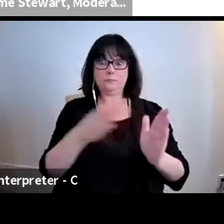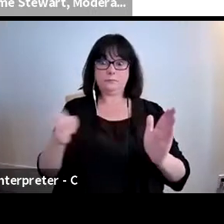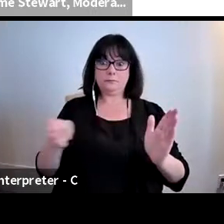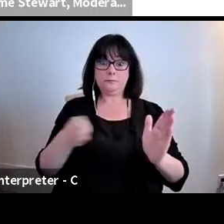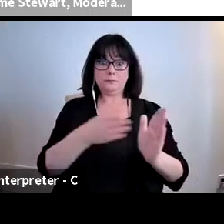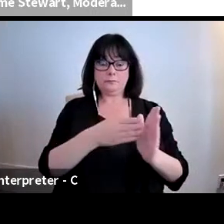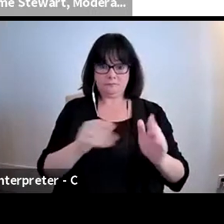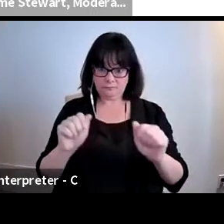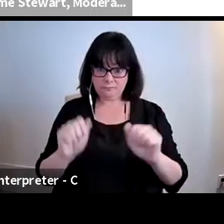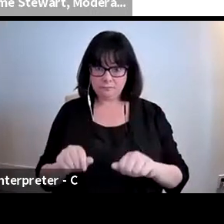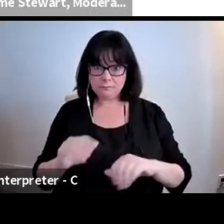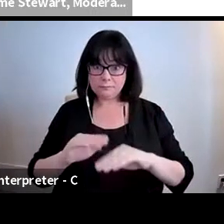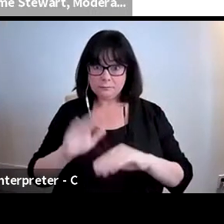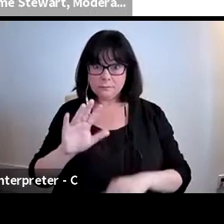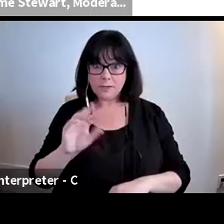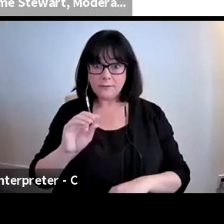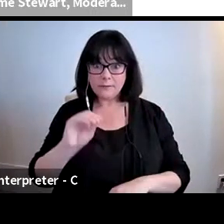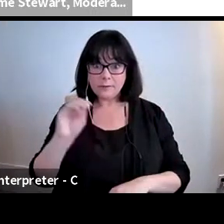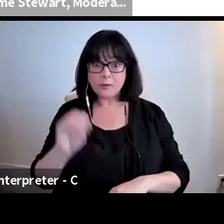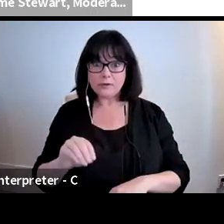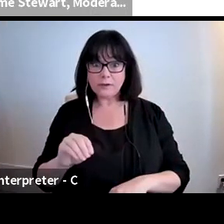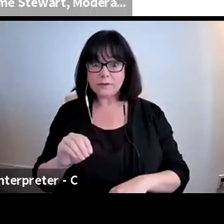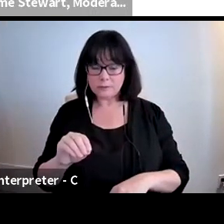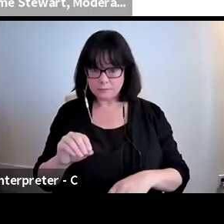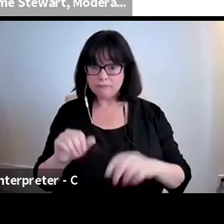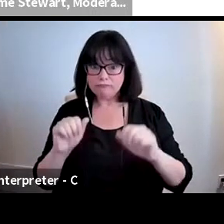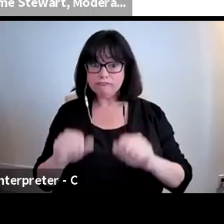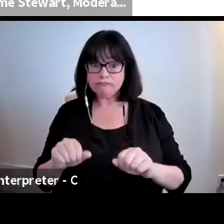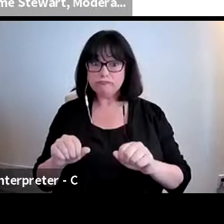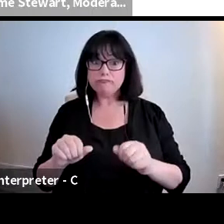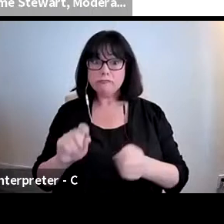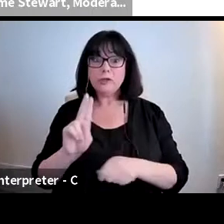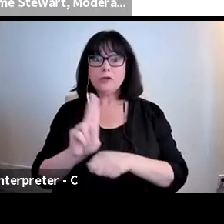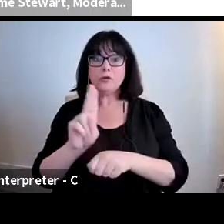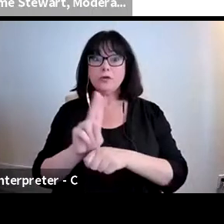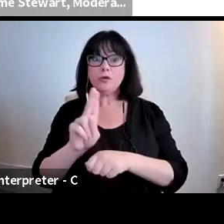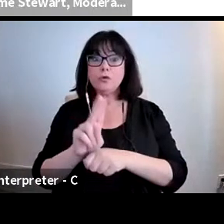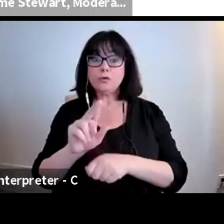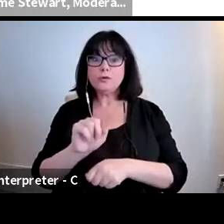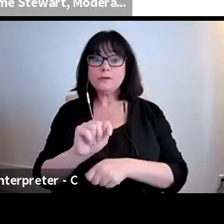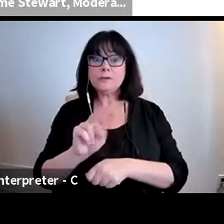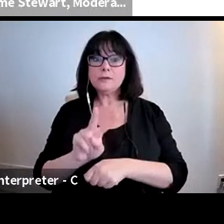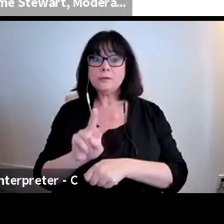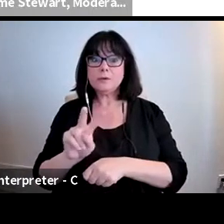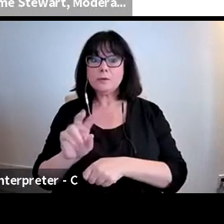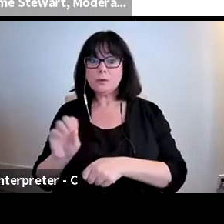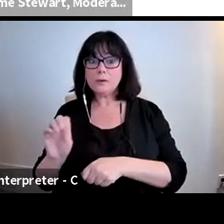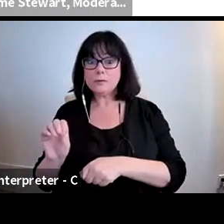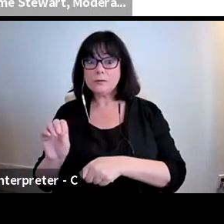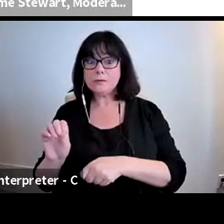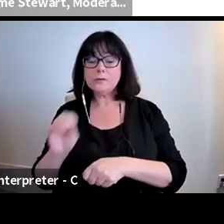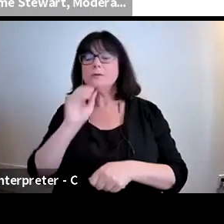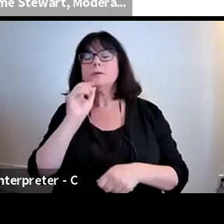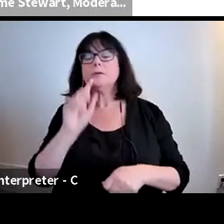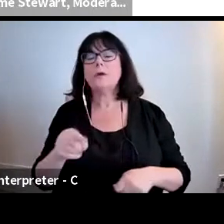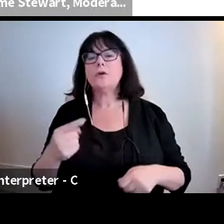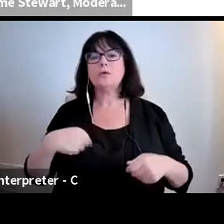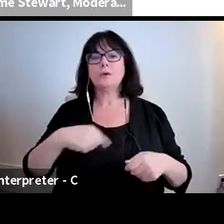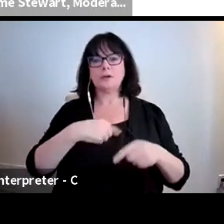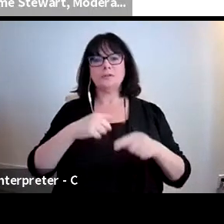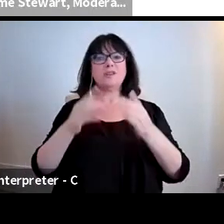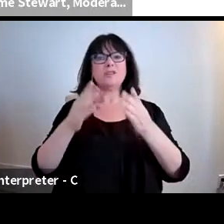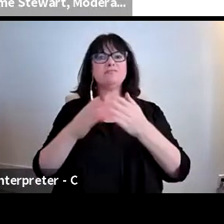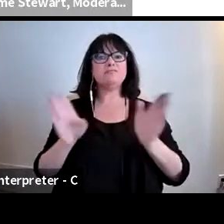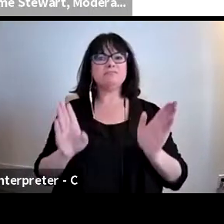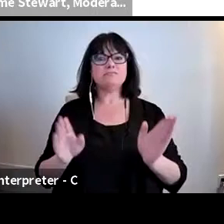waiting for an answer on that, not just as us as an institution, but the general population. So that's a possibility. Another would be